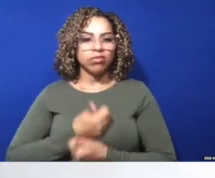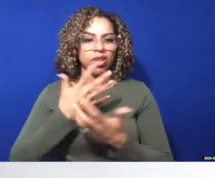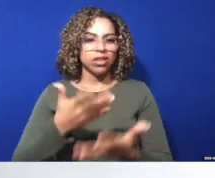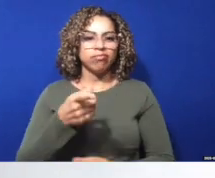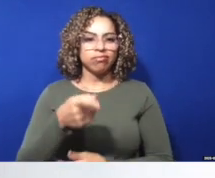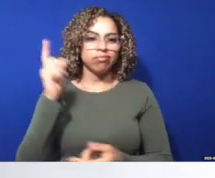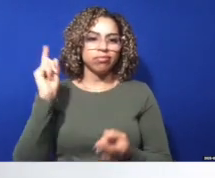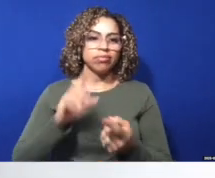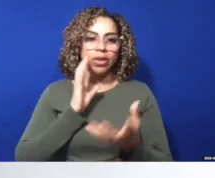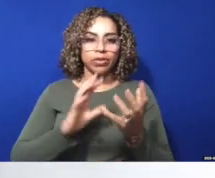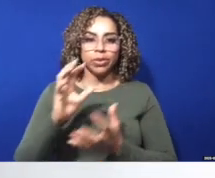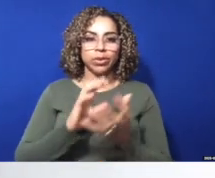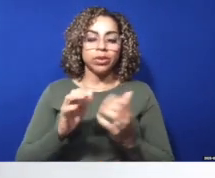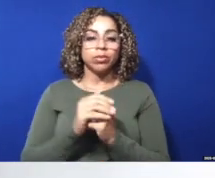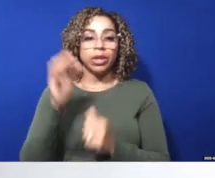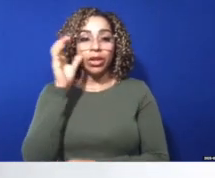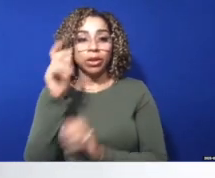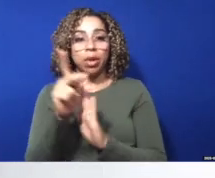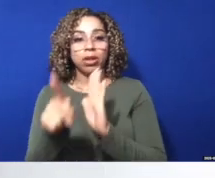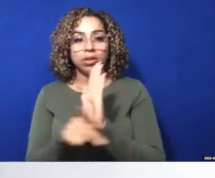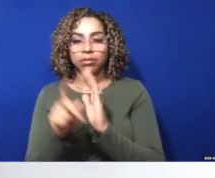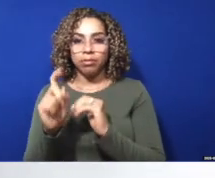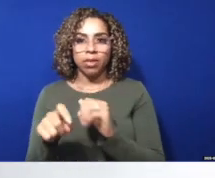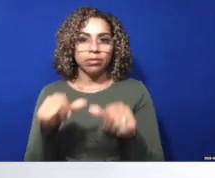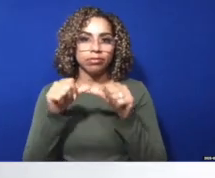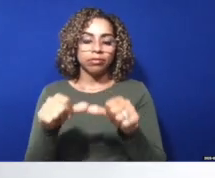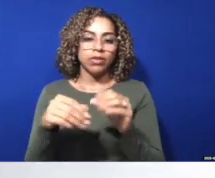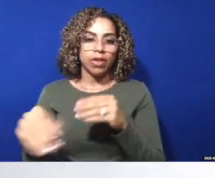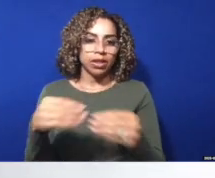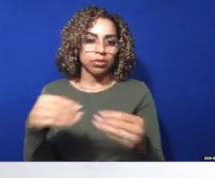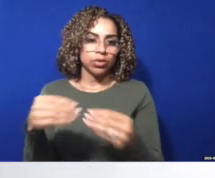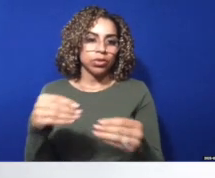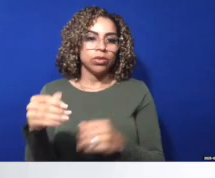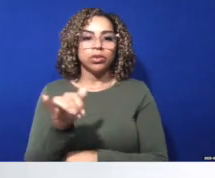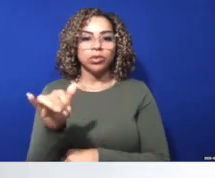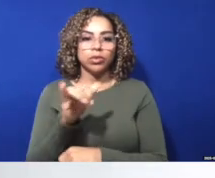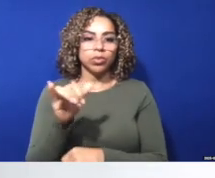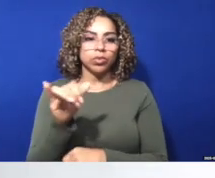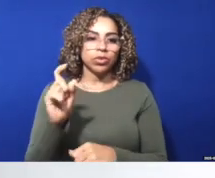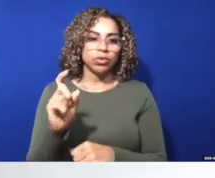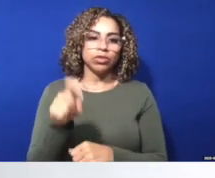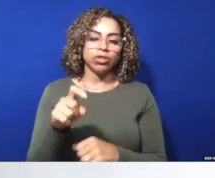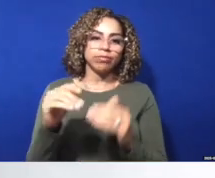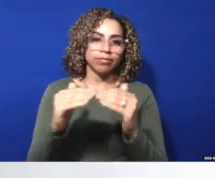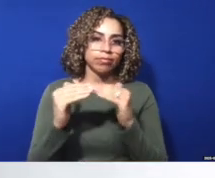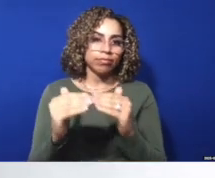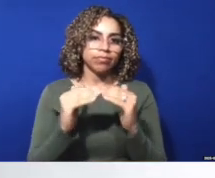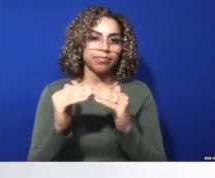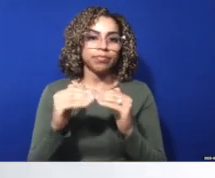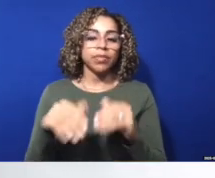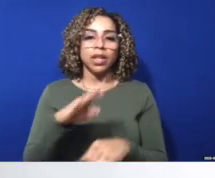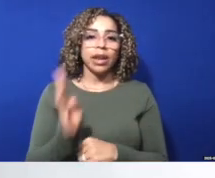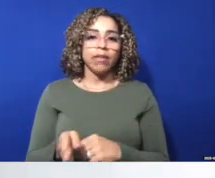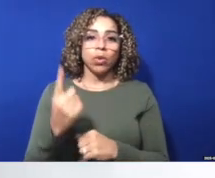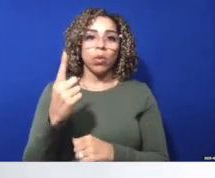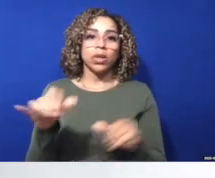must remain flexible and that equity should be the focus when we are developing and implementing them. We know there will never be a one-size-fits-all, but